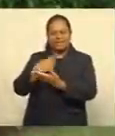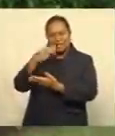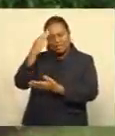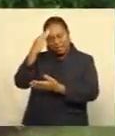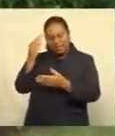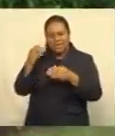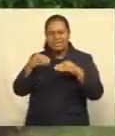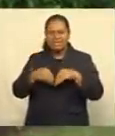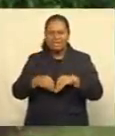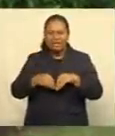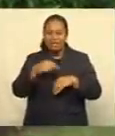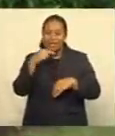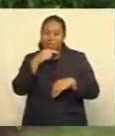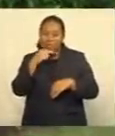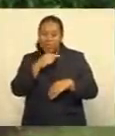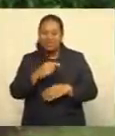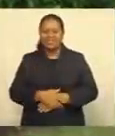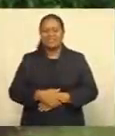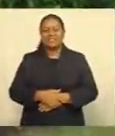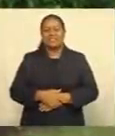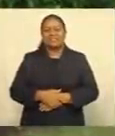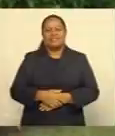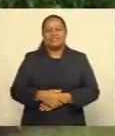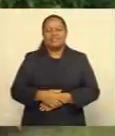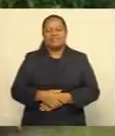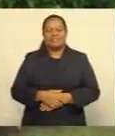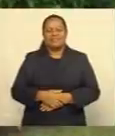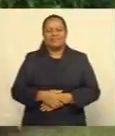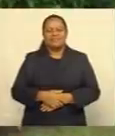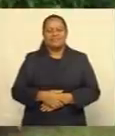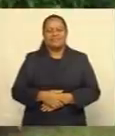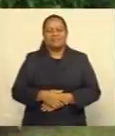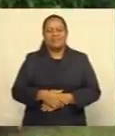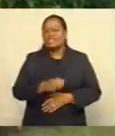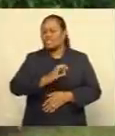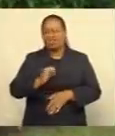for the boys. This is it's not new.